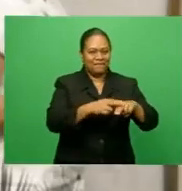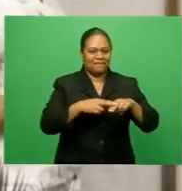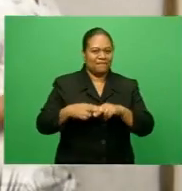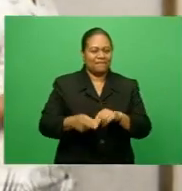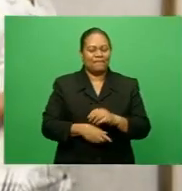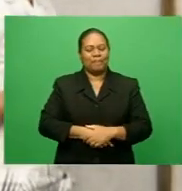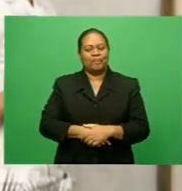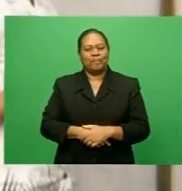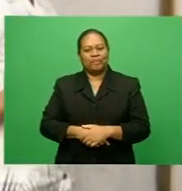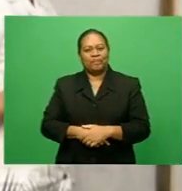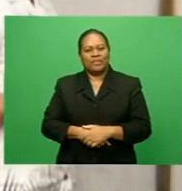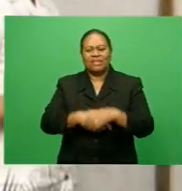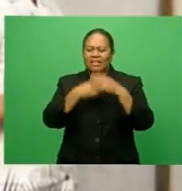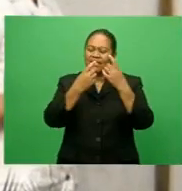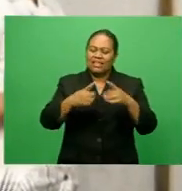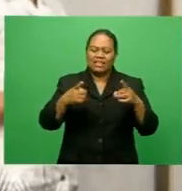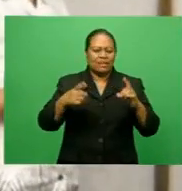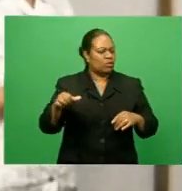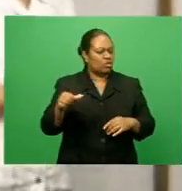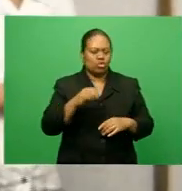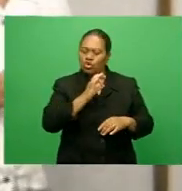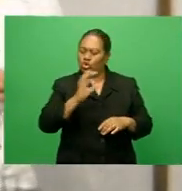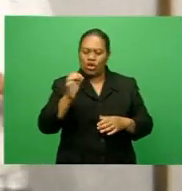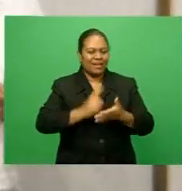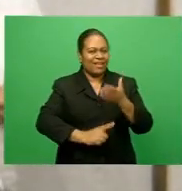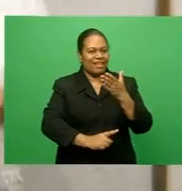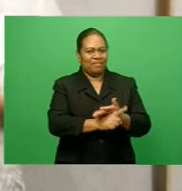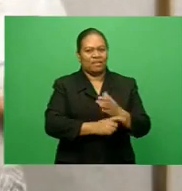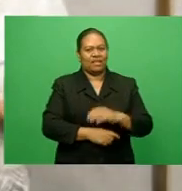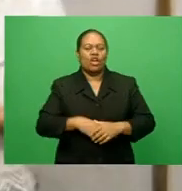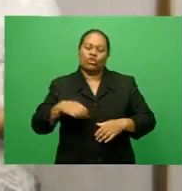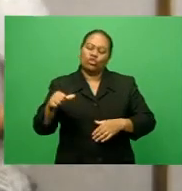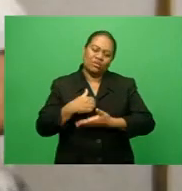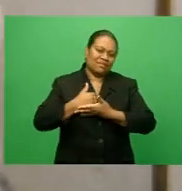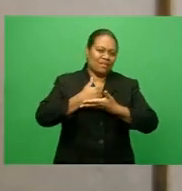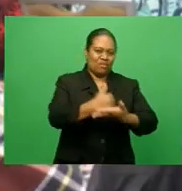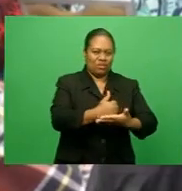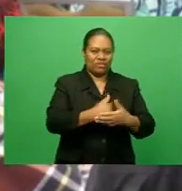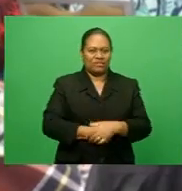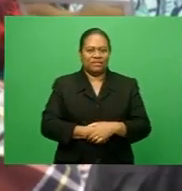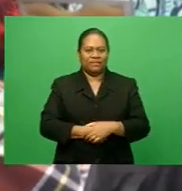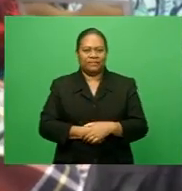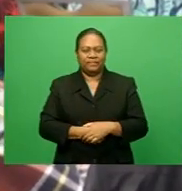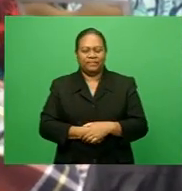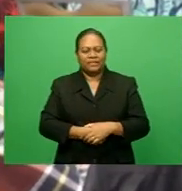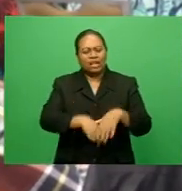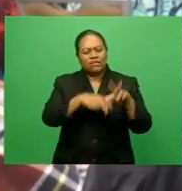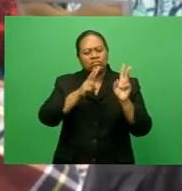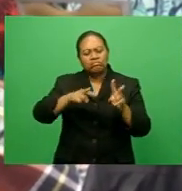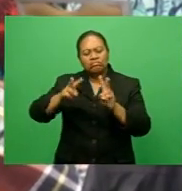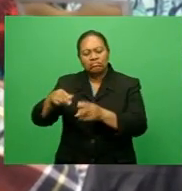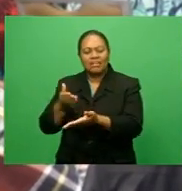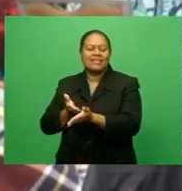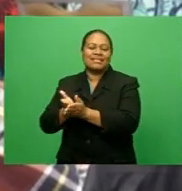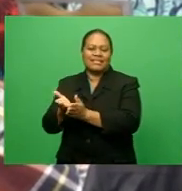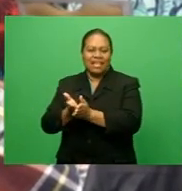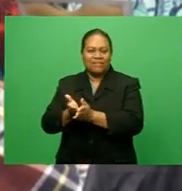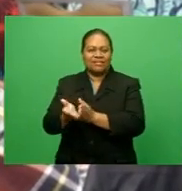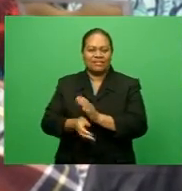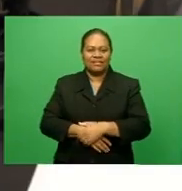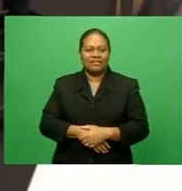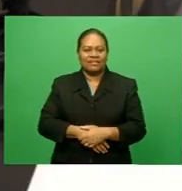ourselves in any form of discrimination to anyone seeking support and seeking our services in any of